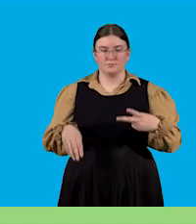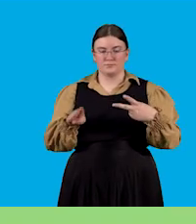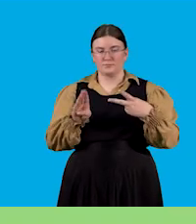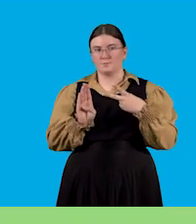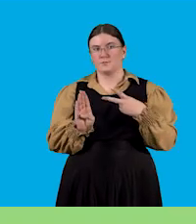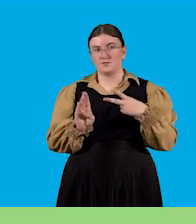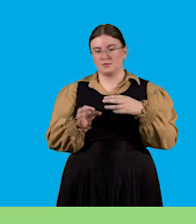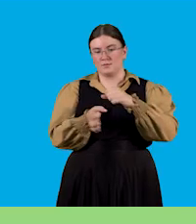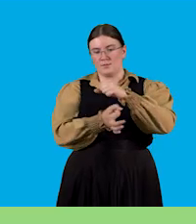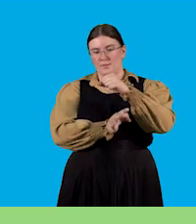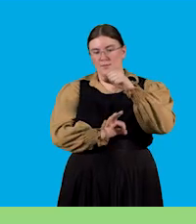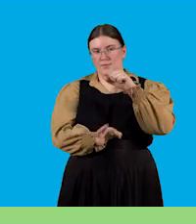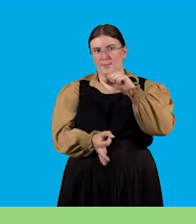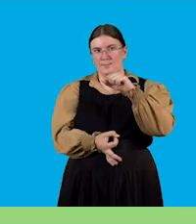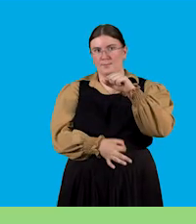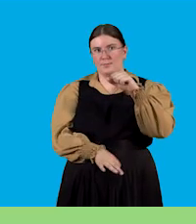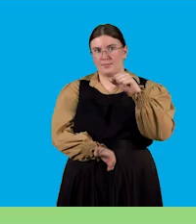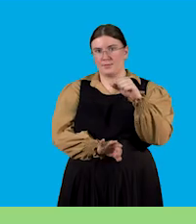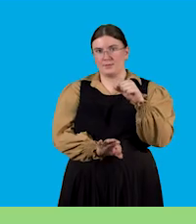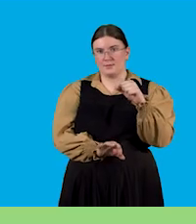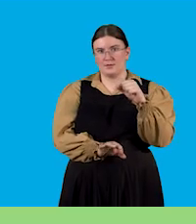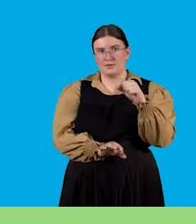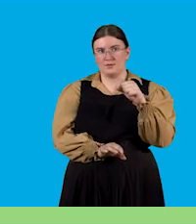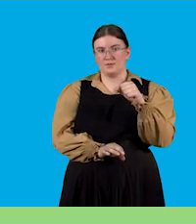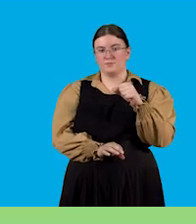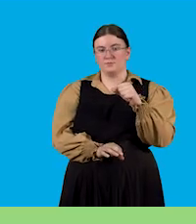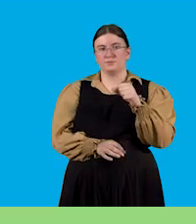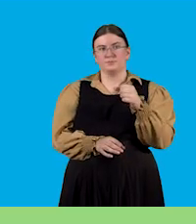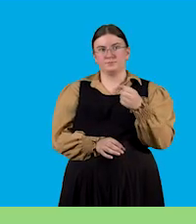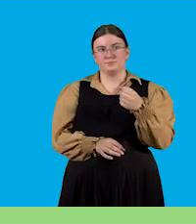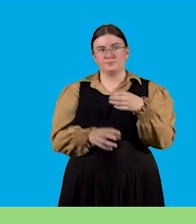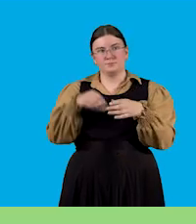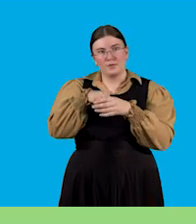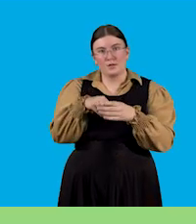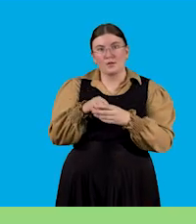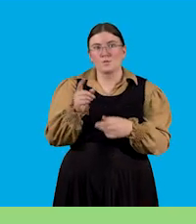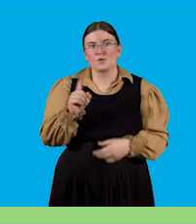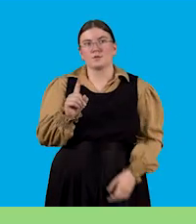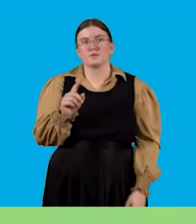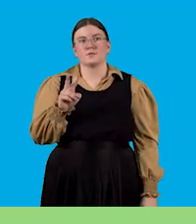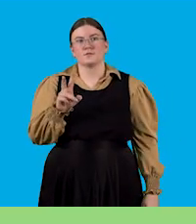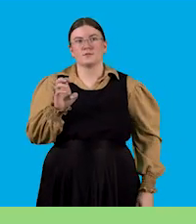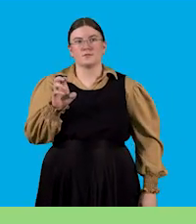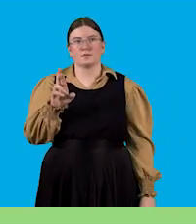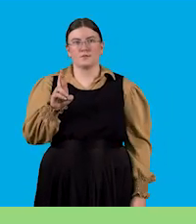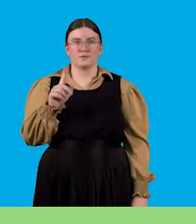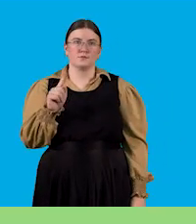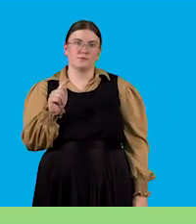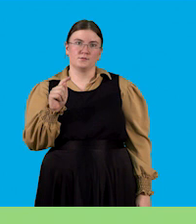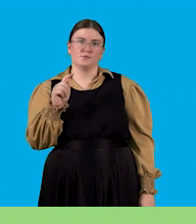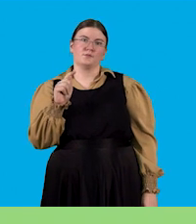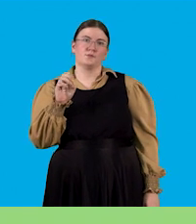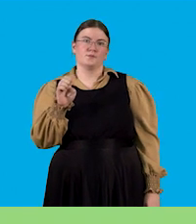and for B, the spinal cord is enclosed and protected by the vertebral